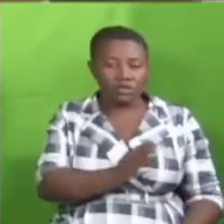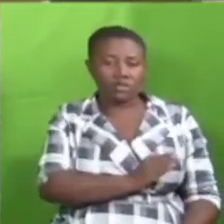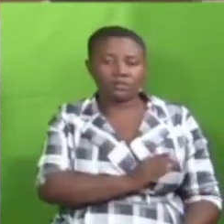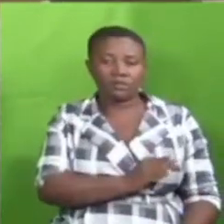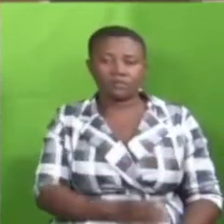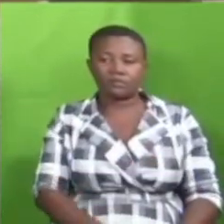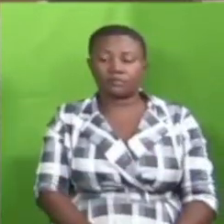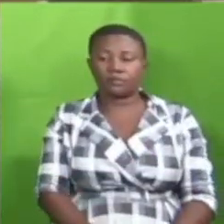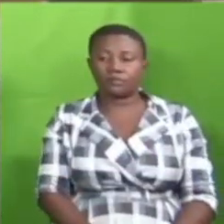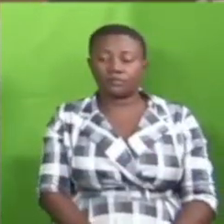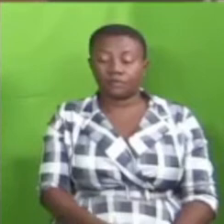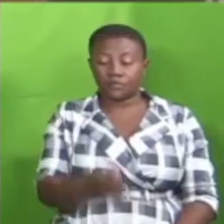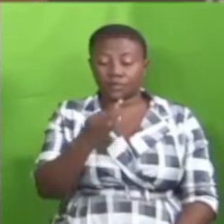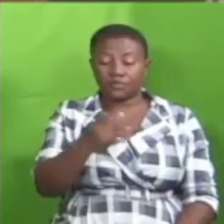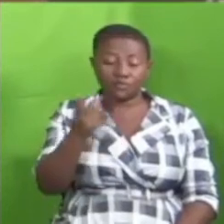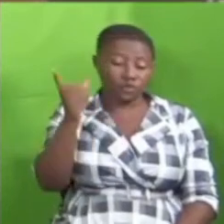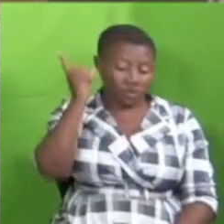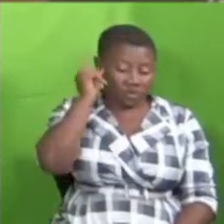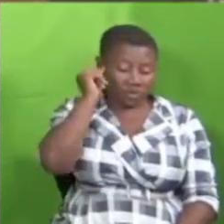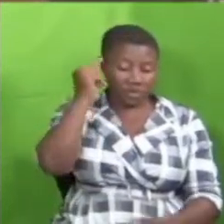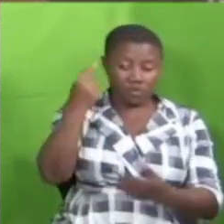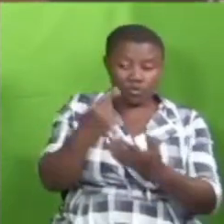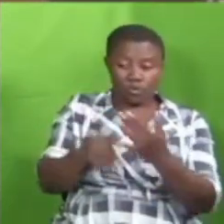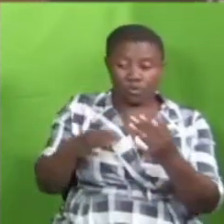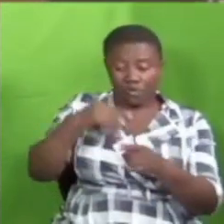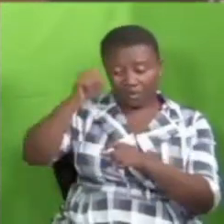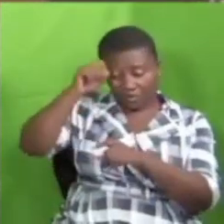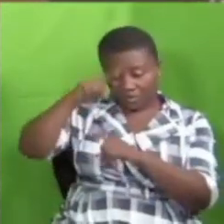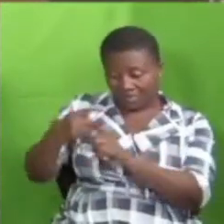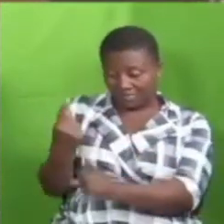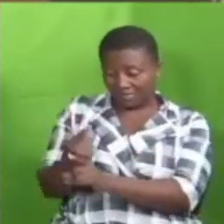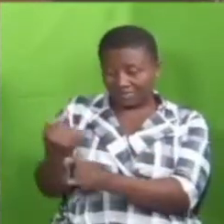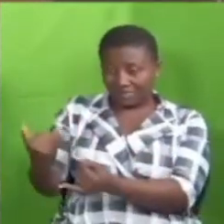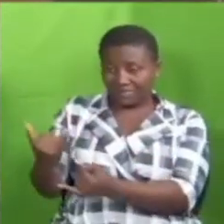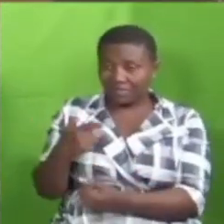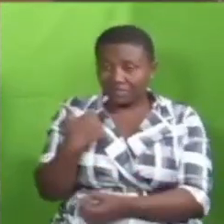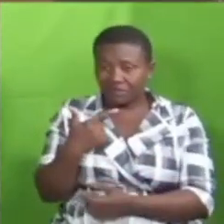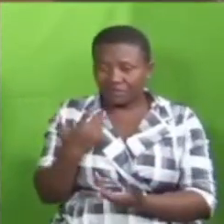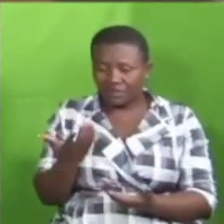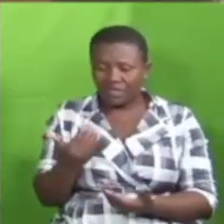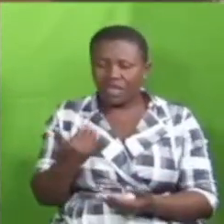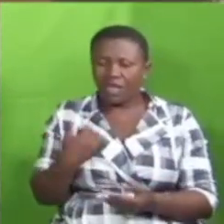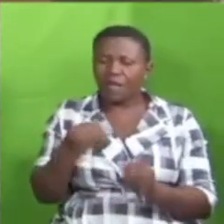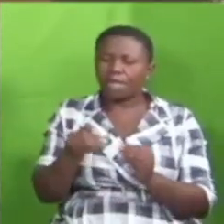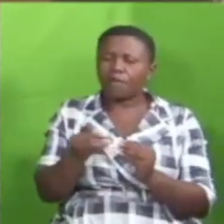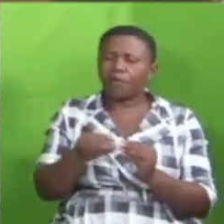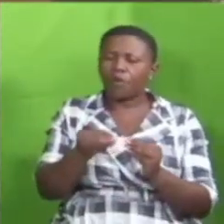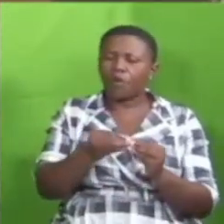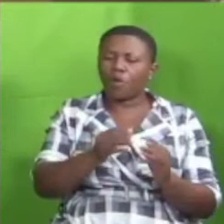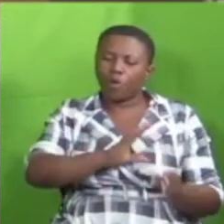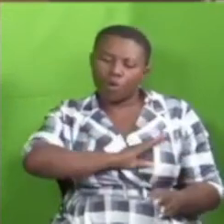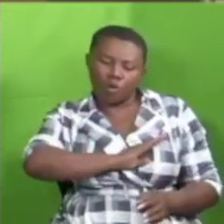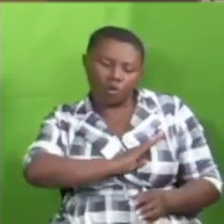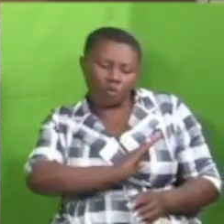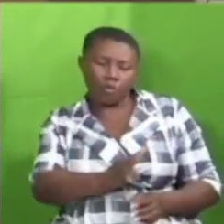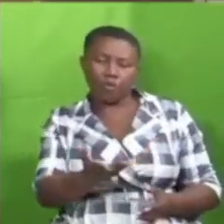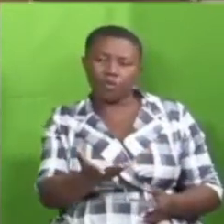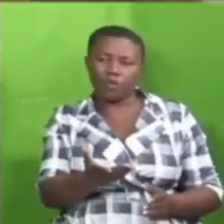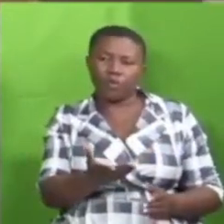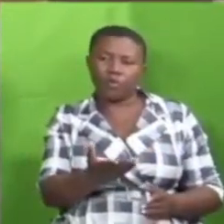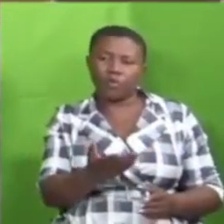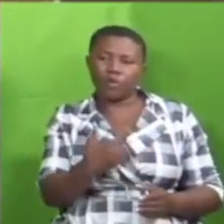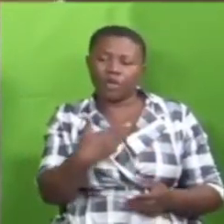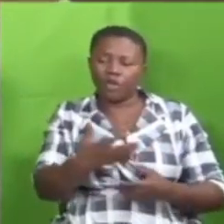sure if you listen to what my colleague on the other side just said, they have so much confidence in this gentleman that one